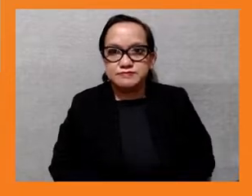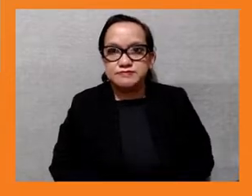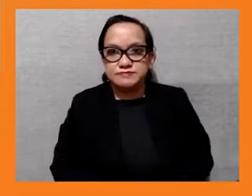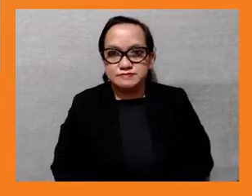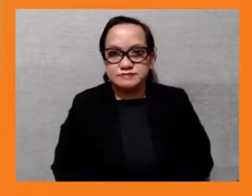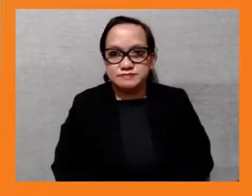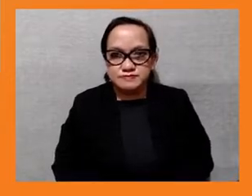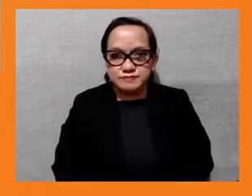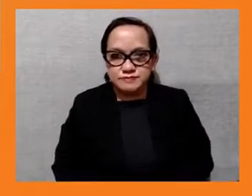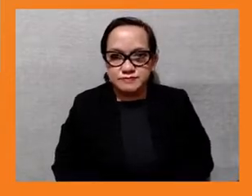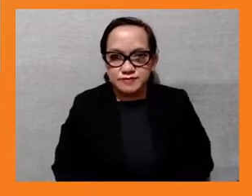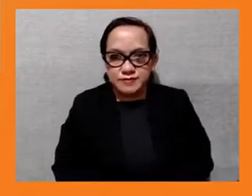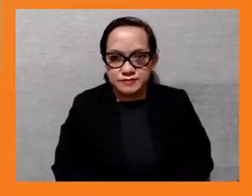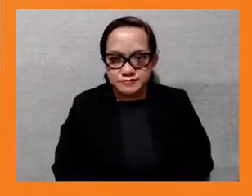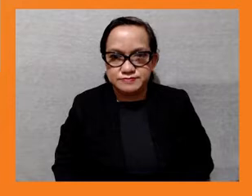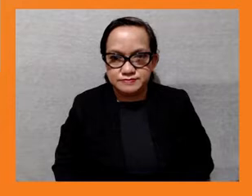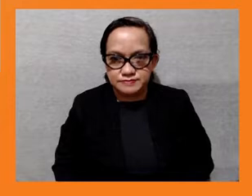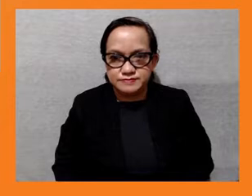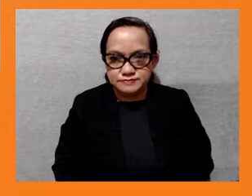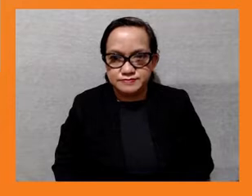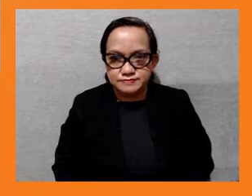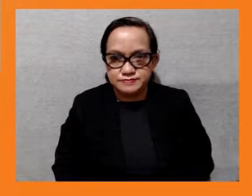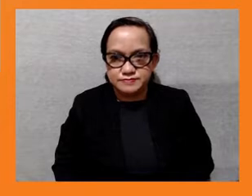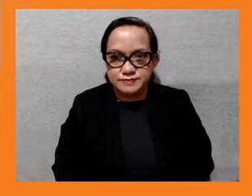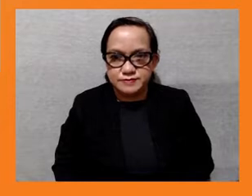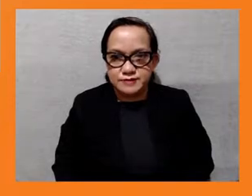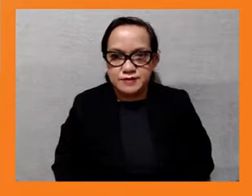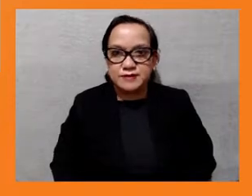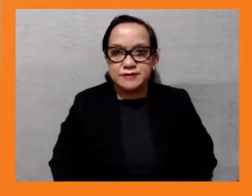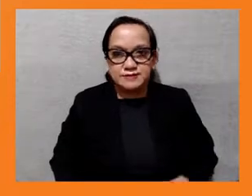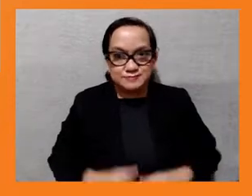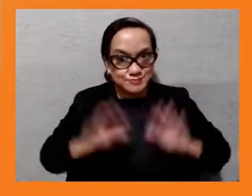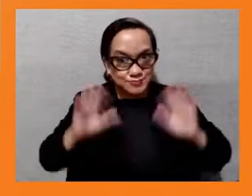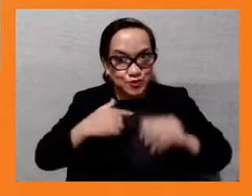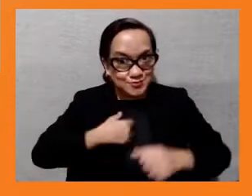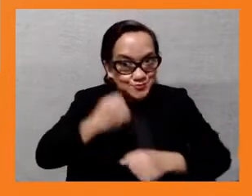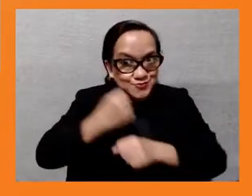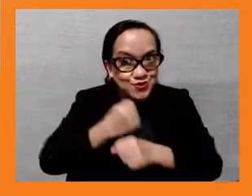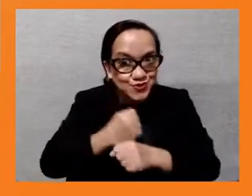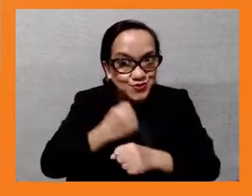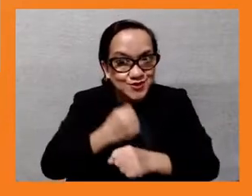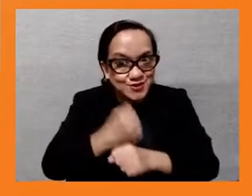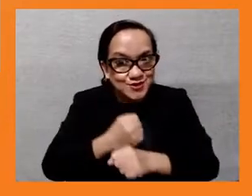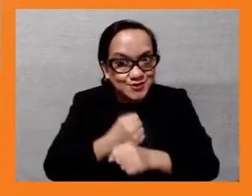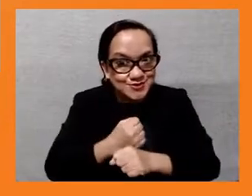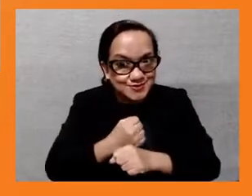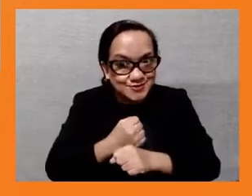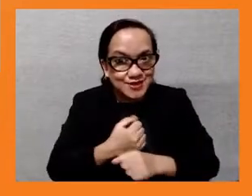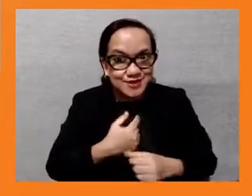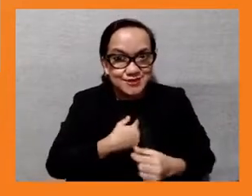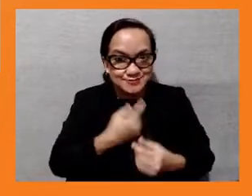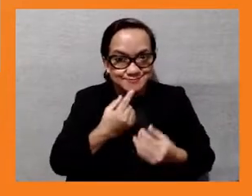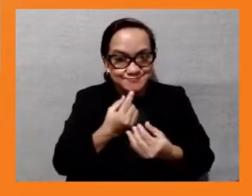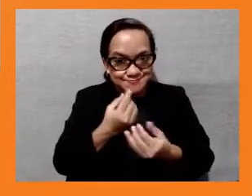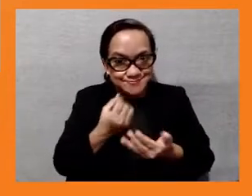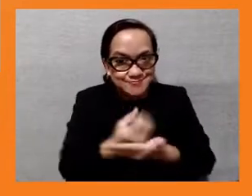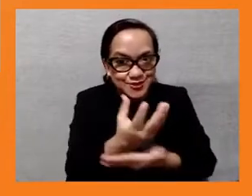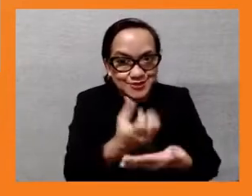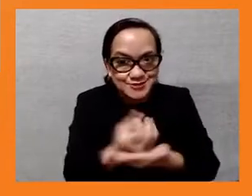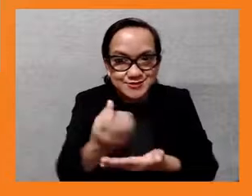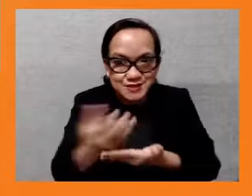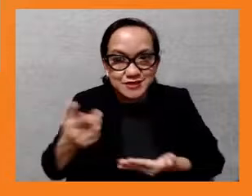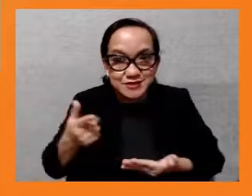is claiming, there is still not enough awareness of ADB projects at the community level. And this can